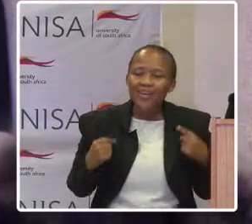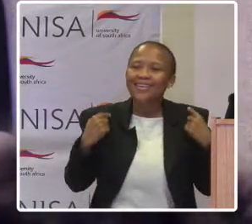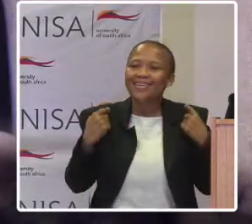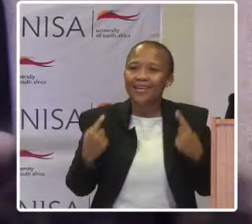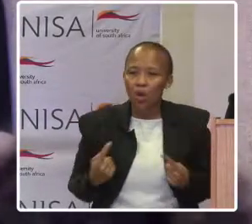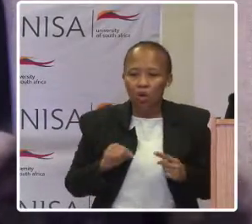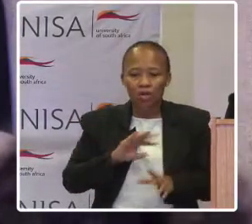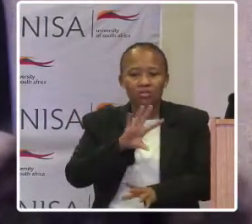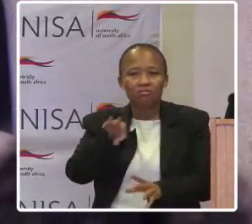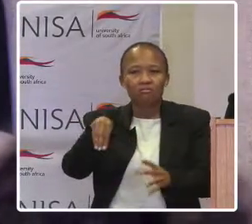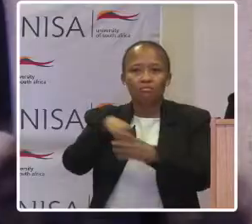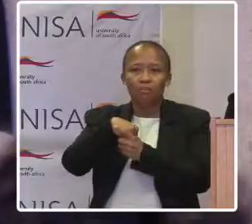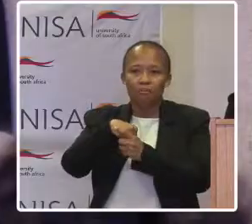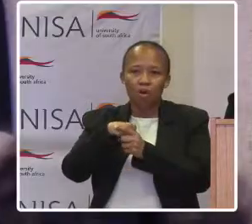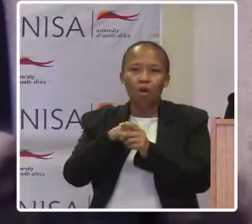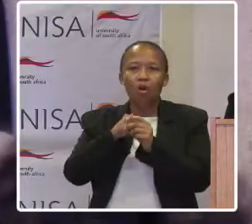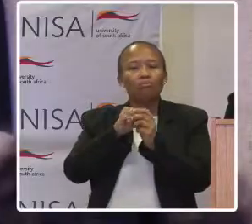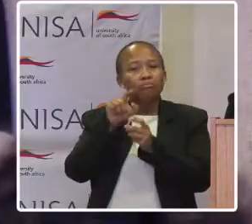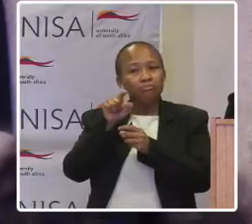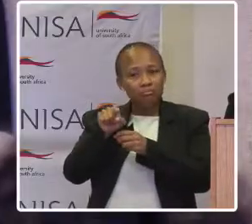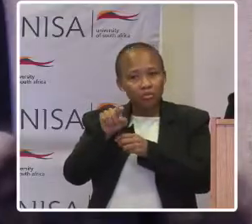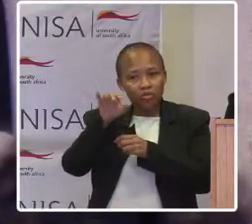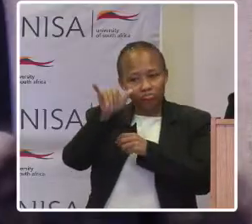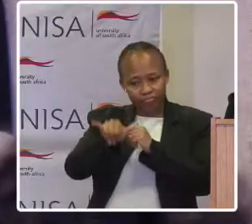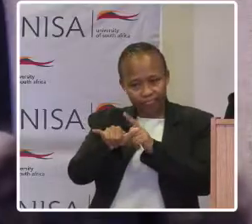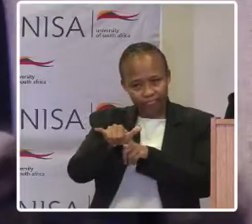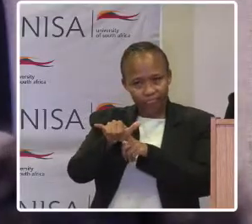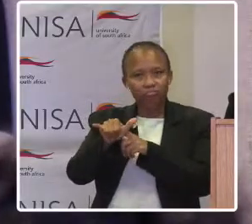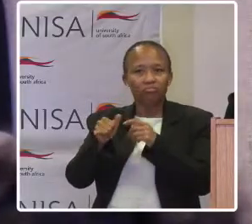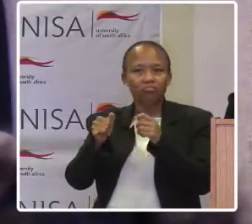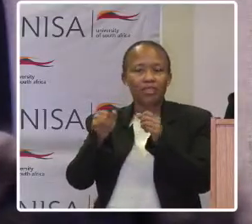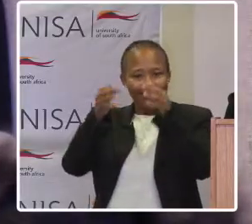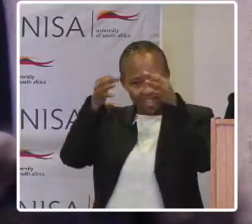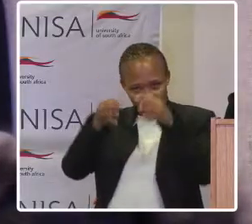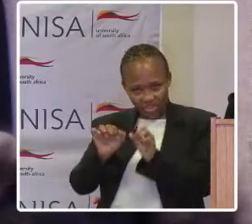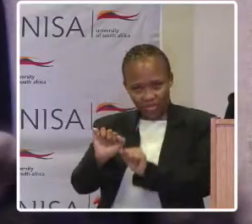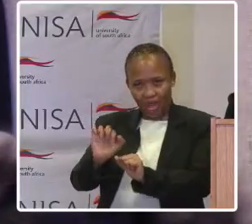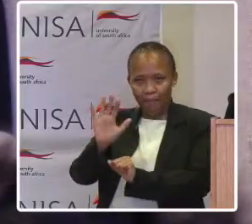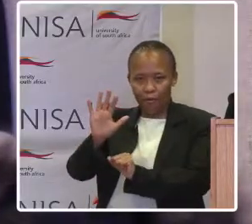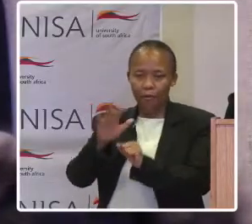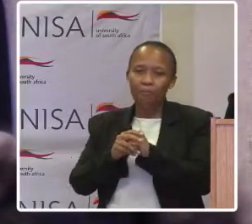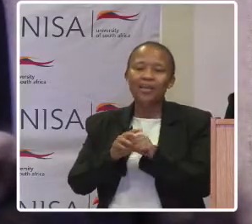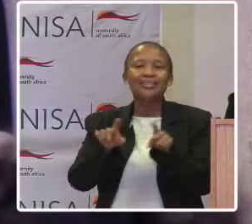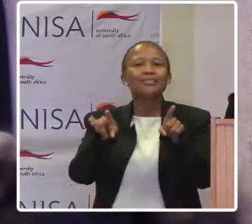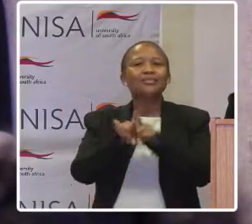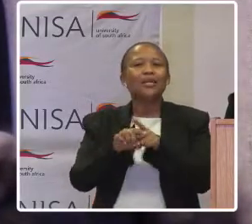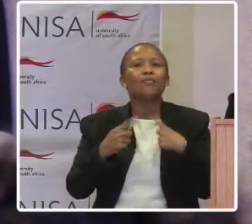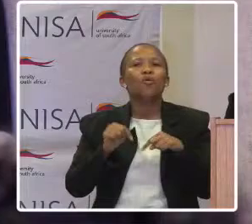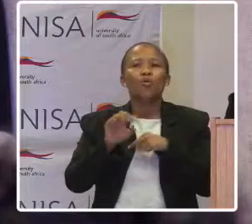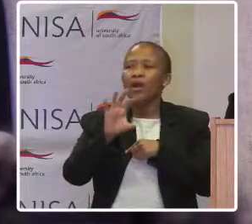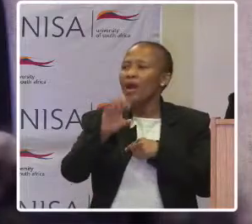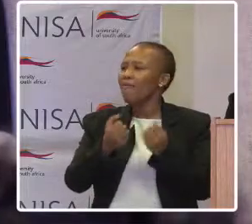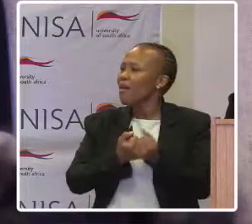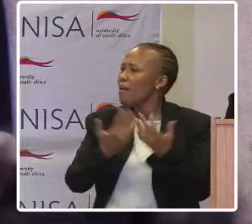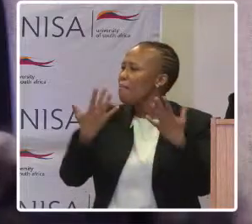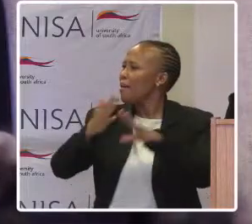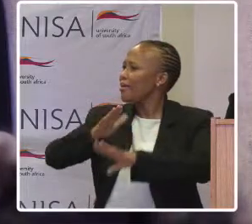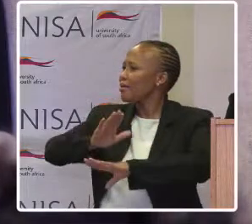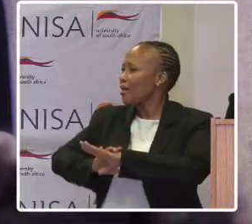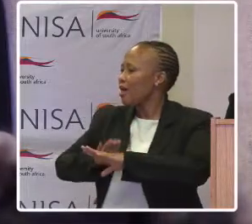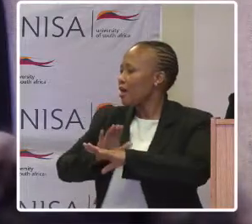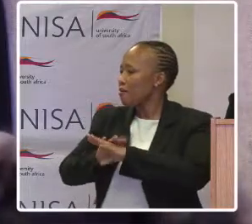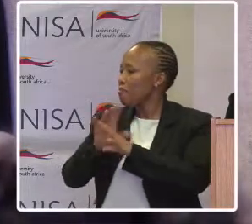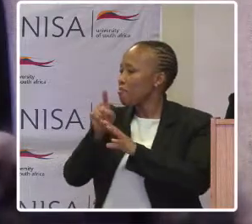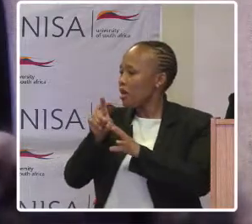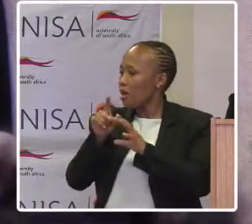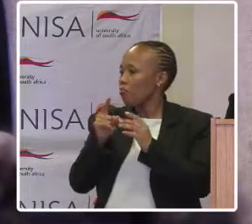in the YD and the benefits that derive therefrom. We also have multiple times where airlines ownership gets called into